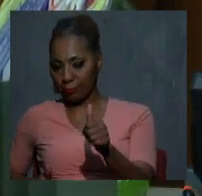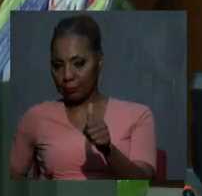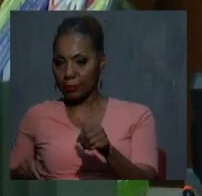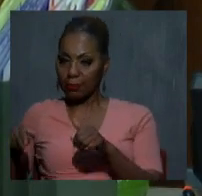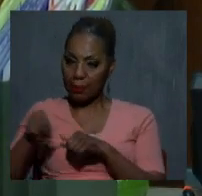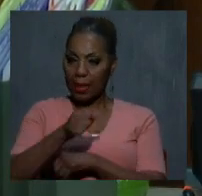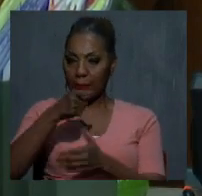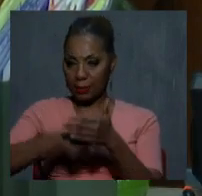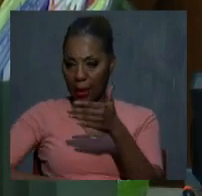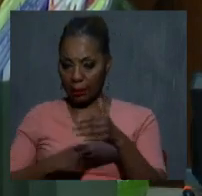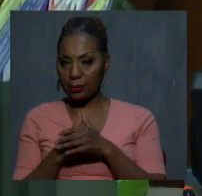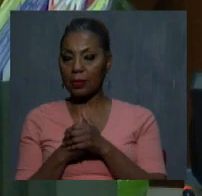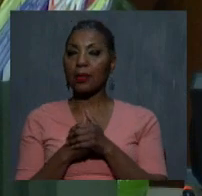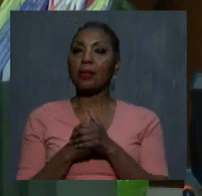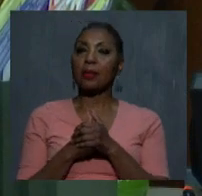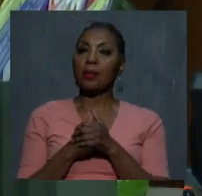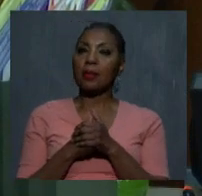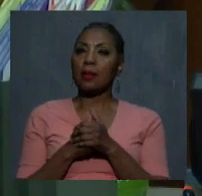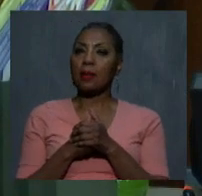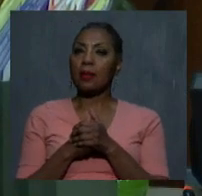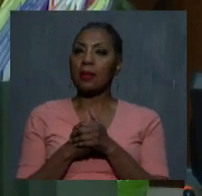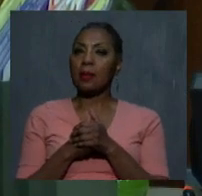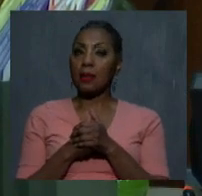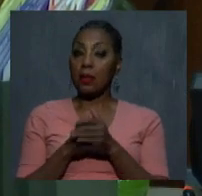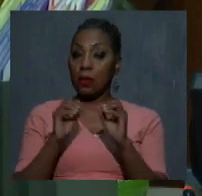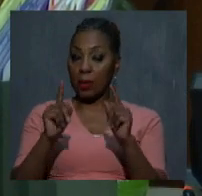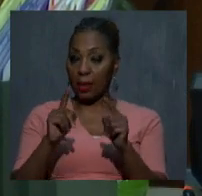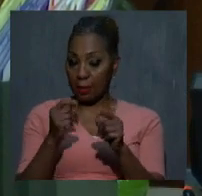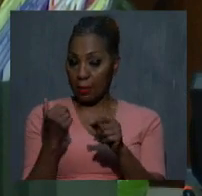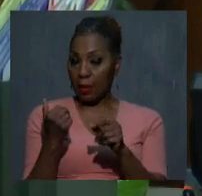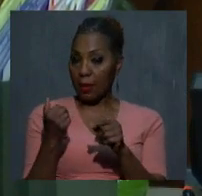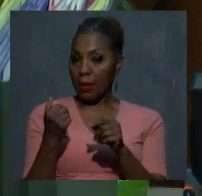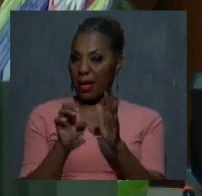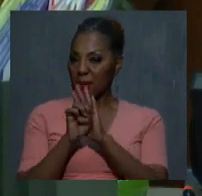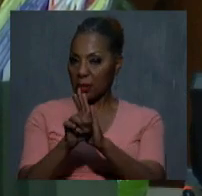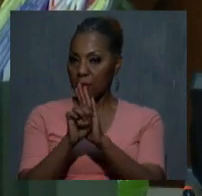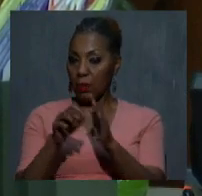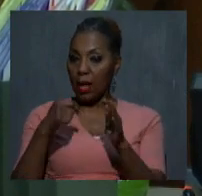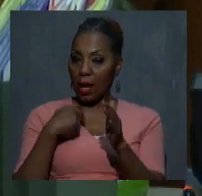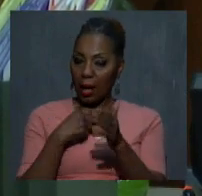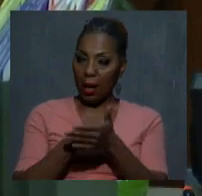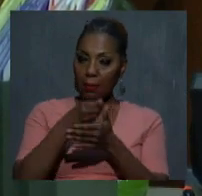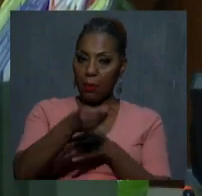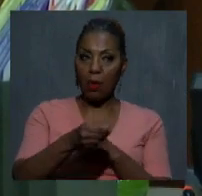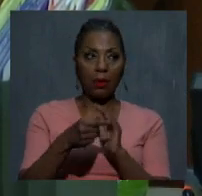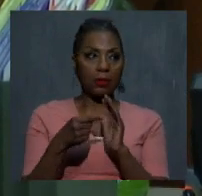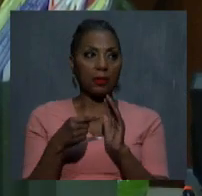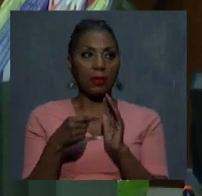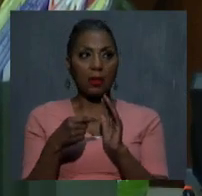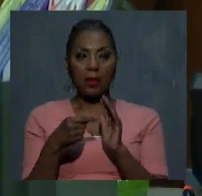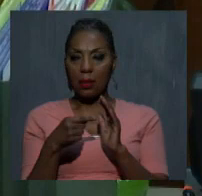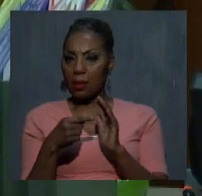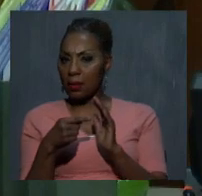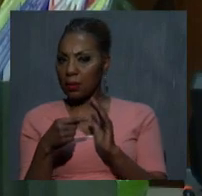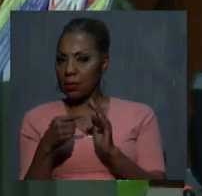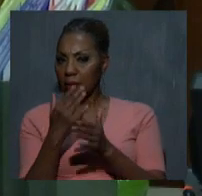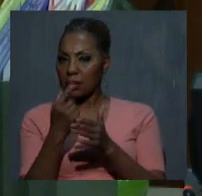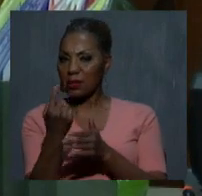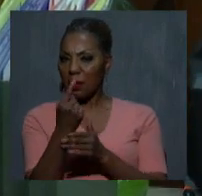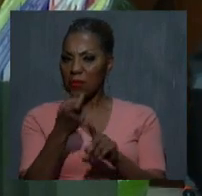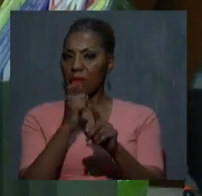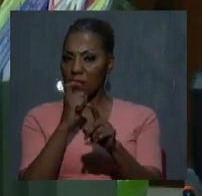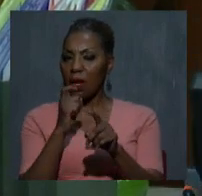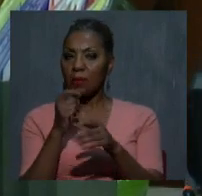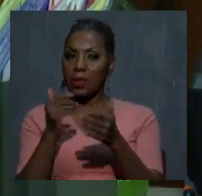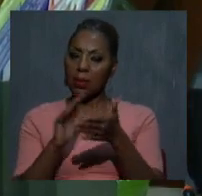And the best way I can say it is, if I bought a meal from a nice restaurant, say Trios, and had